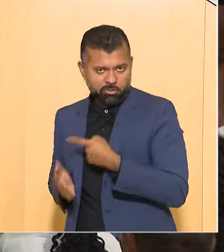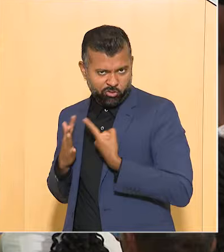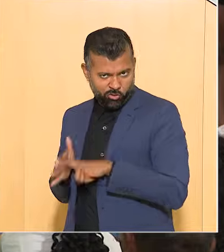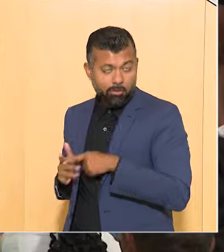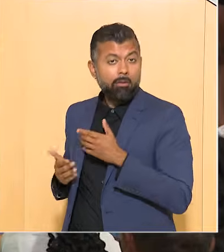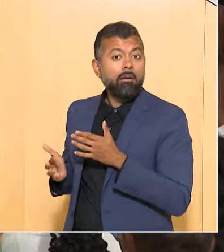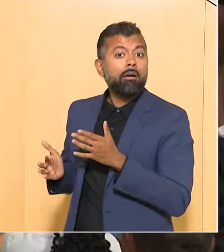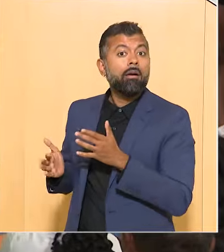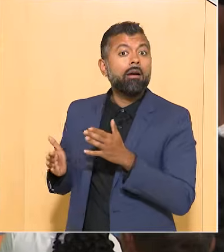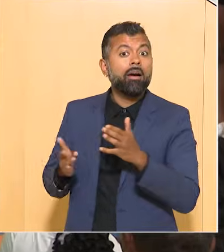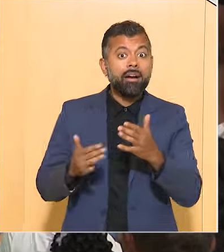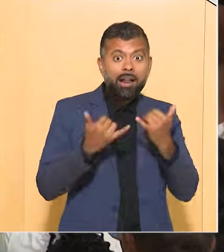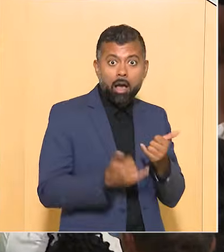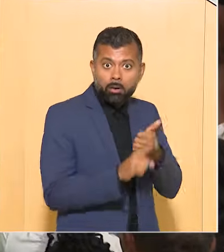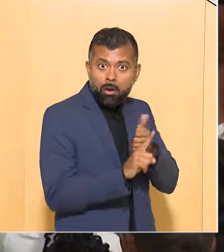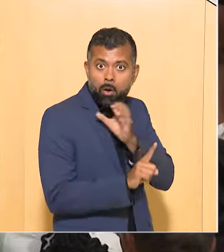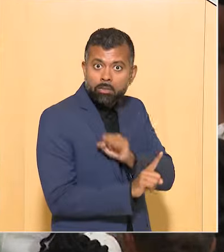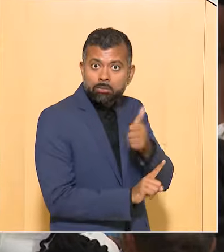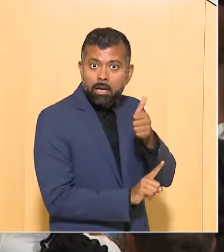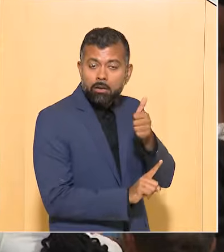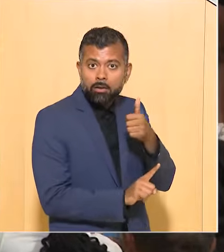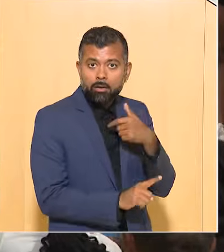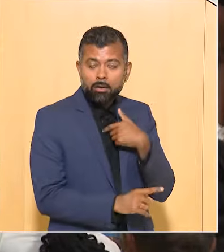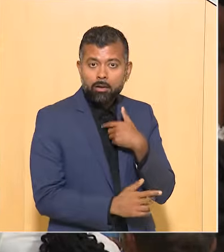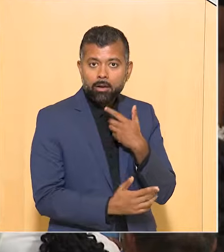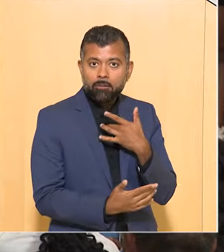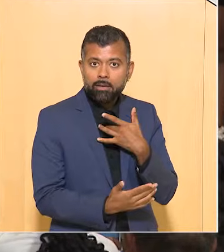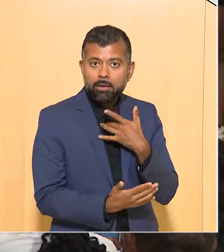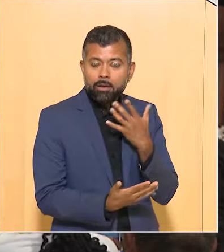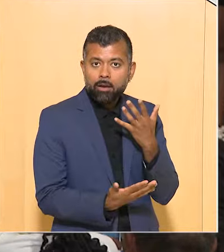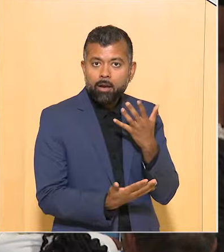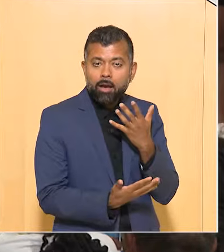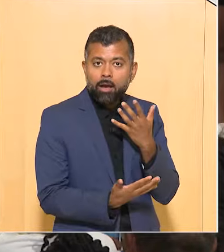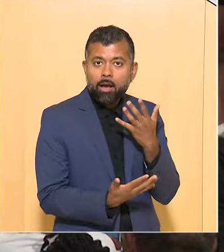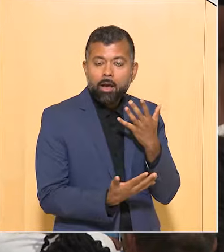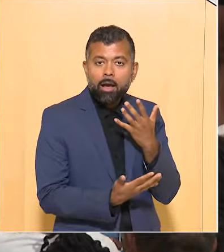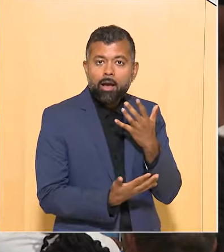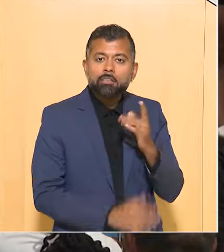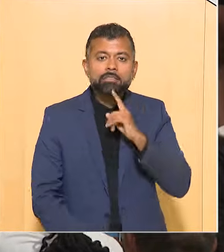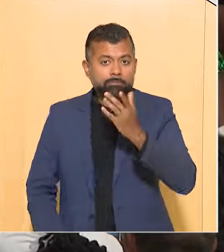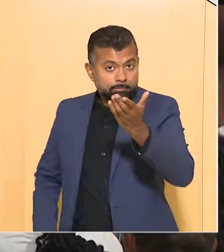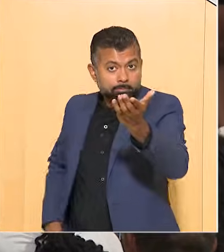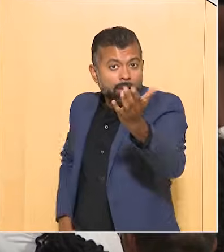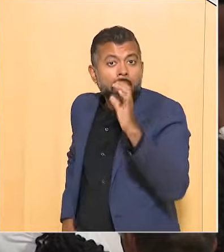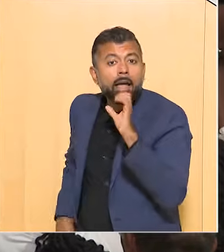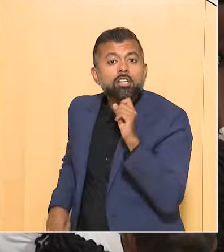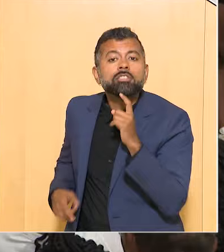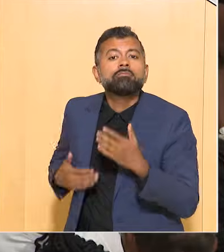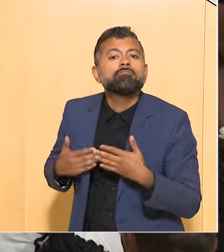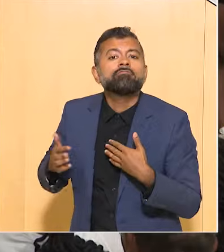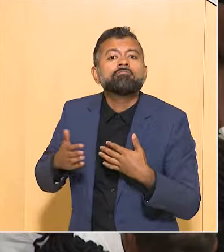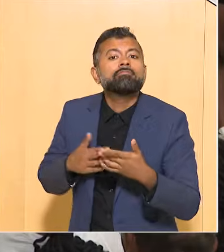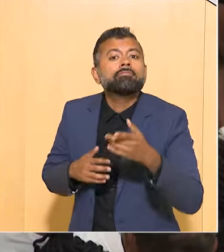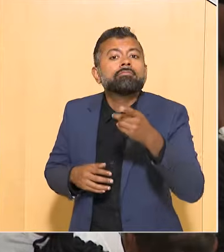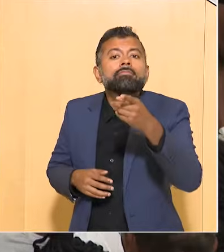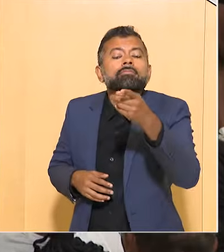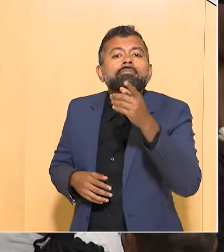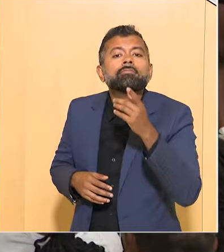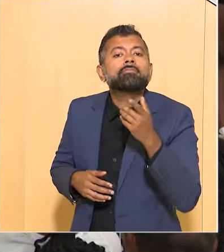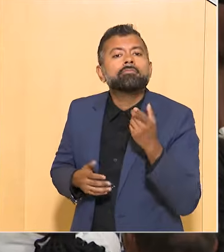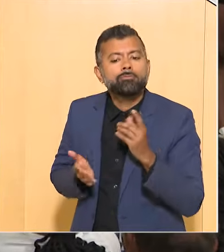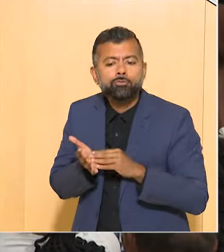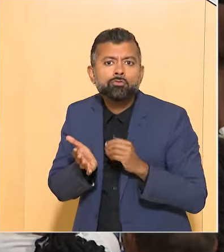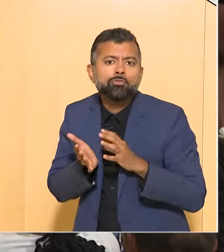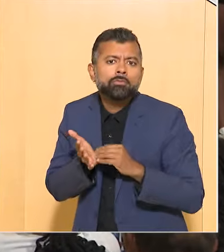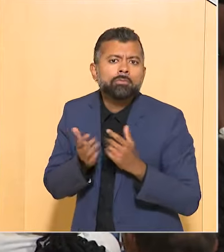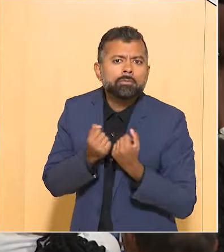know is that no matter how young you are, you're never too young to start learning foundational career-ready